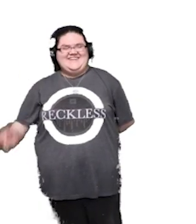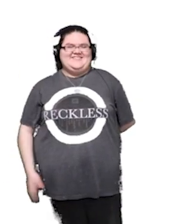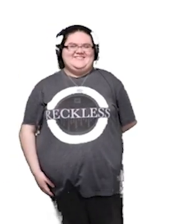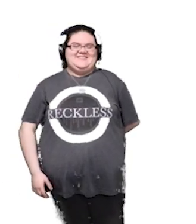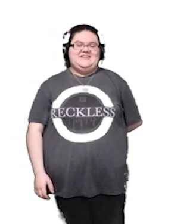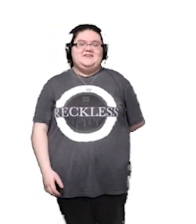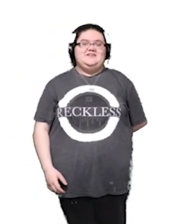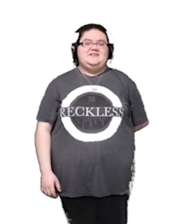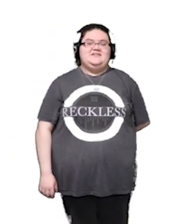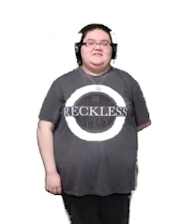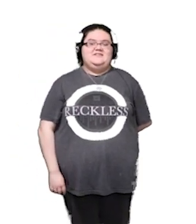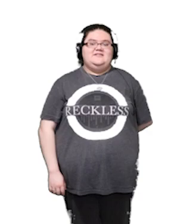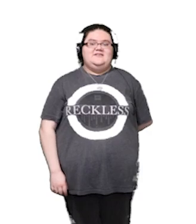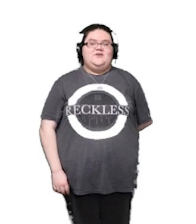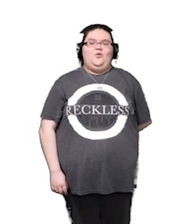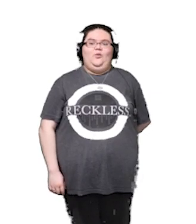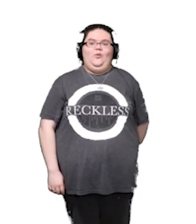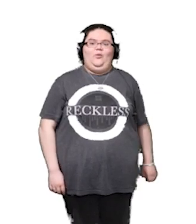god. Oh my god.